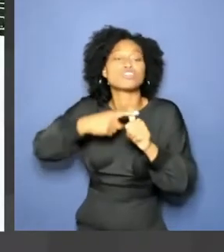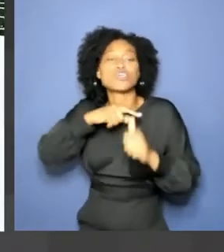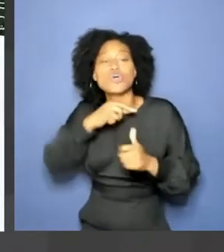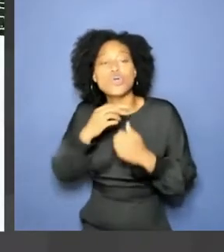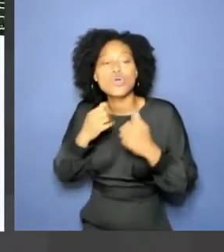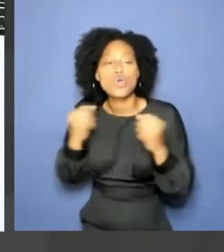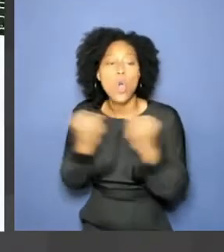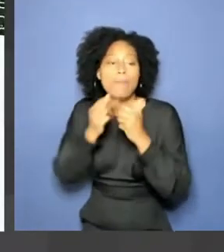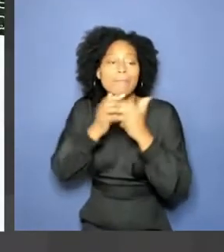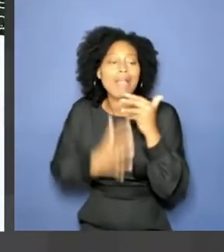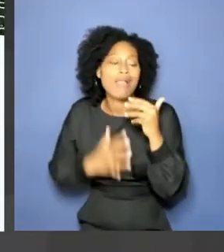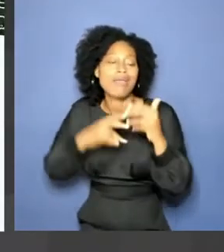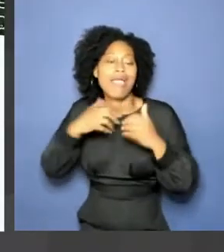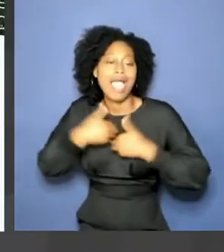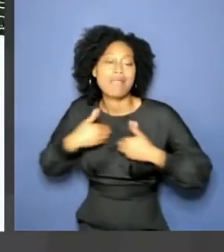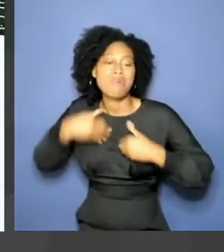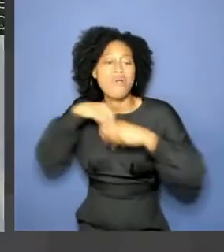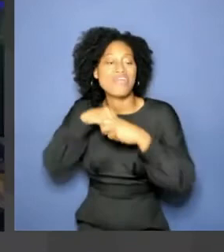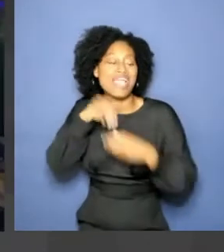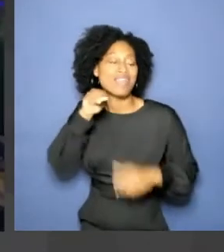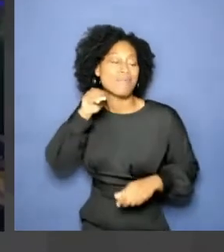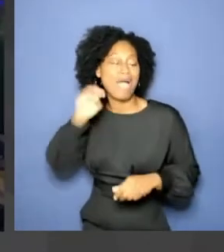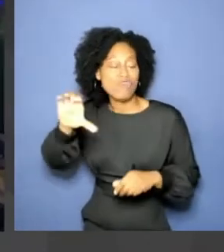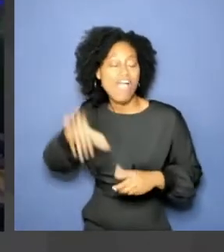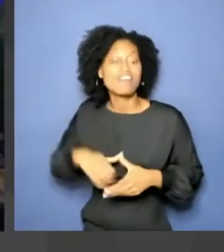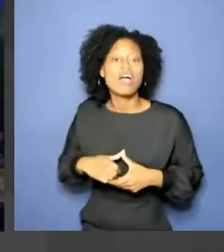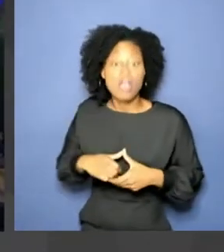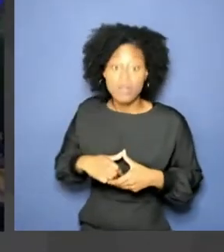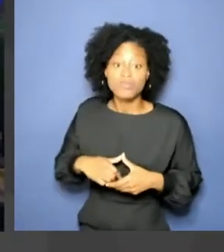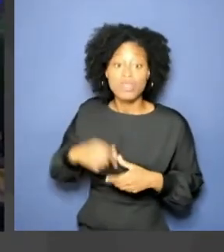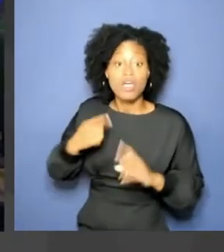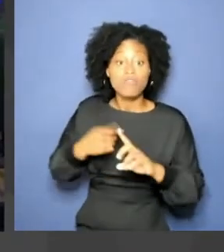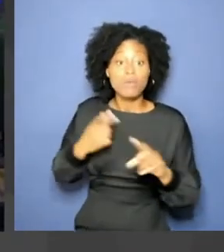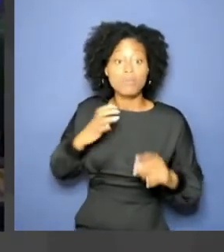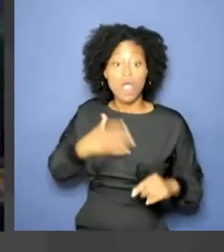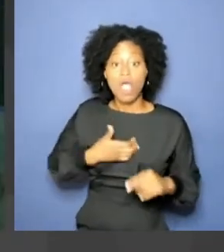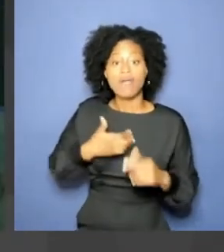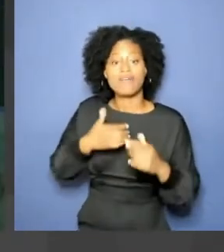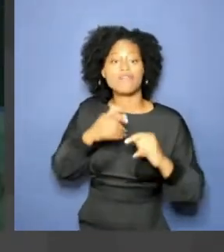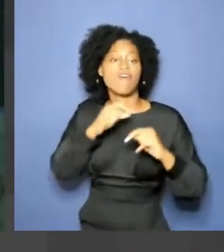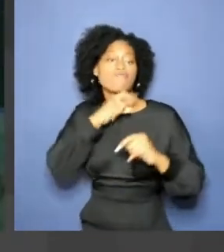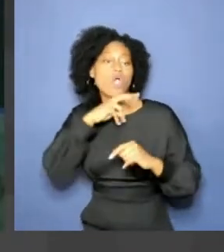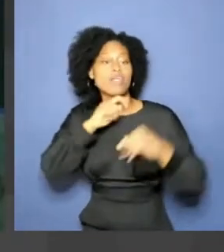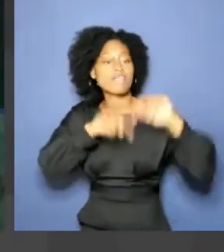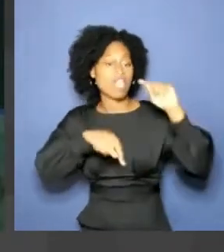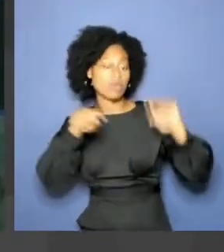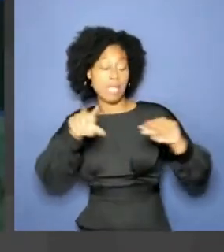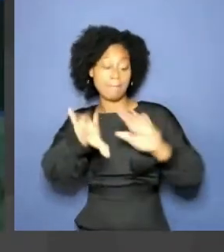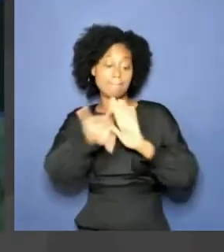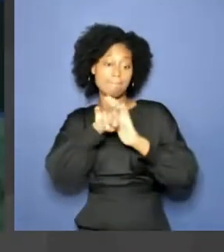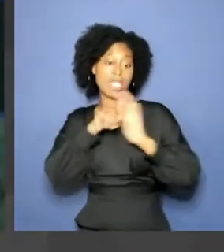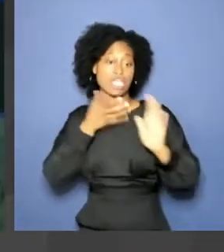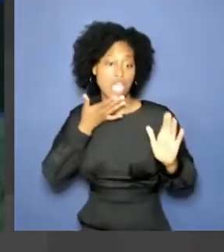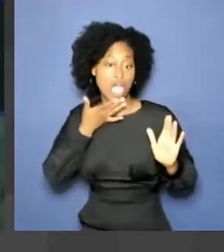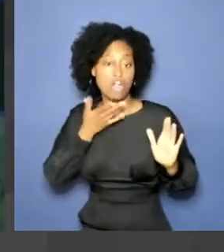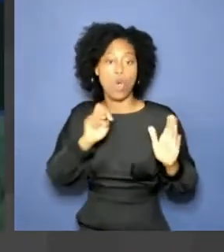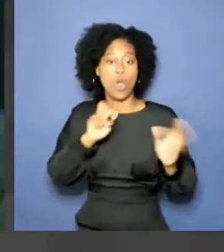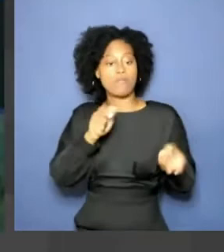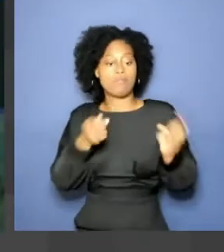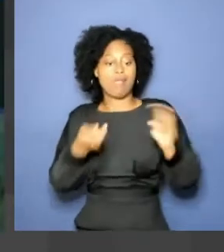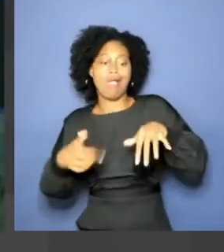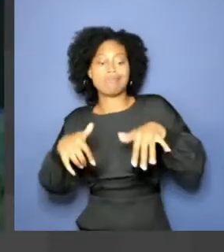in real life, there actually are frog variants that pick a color depending on, or they adapt their